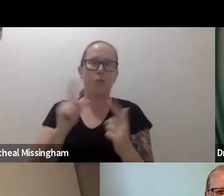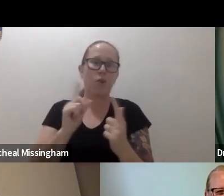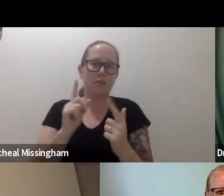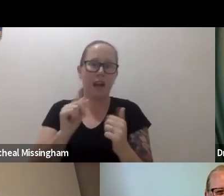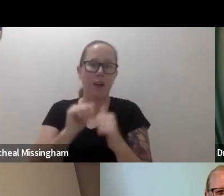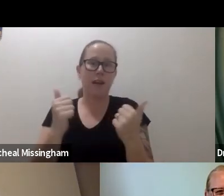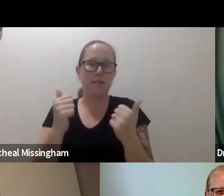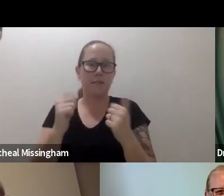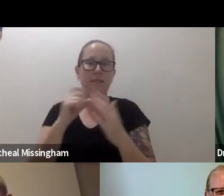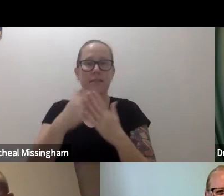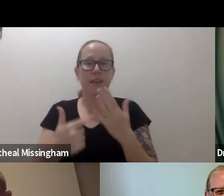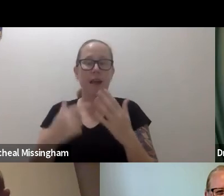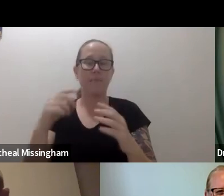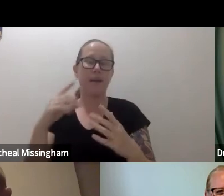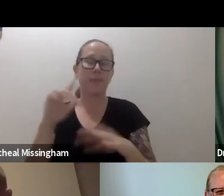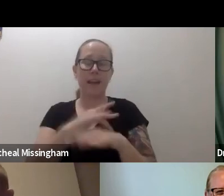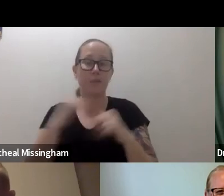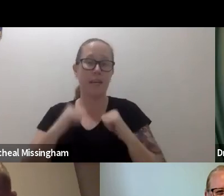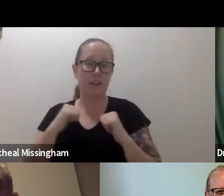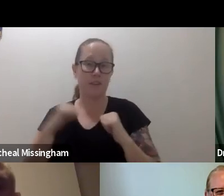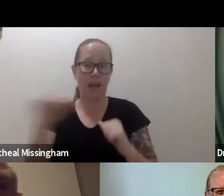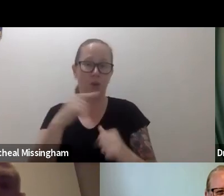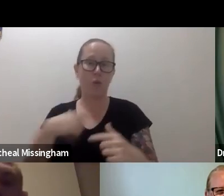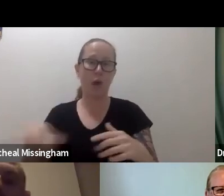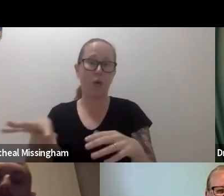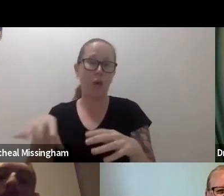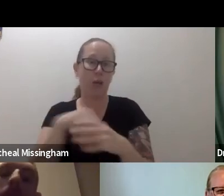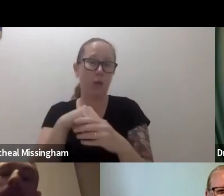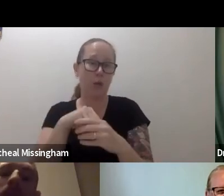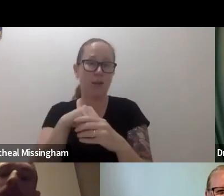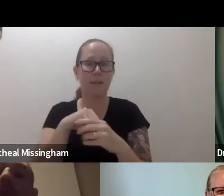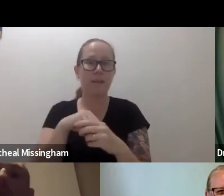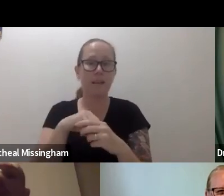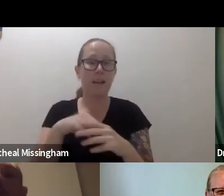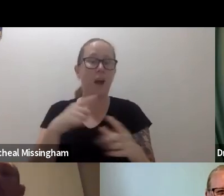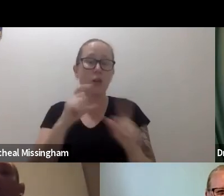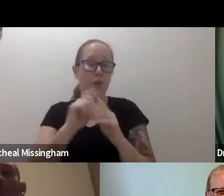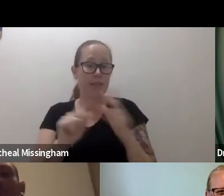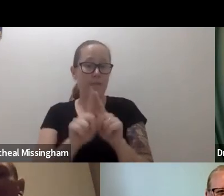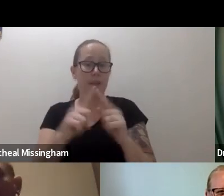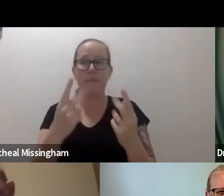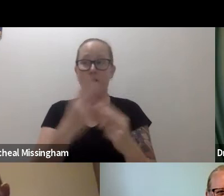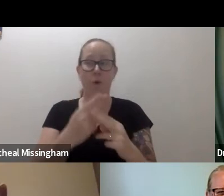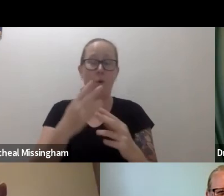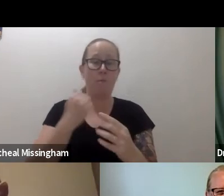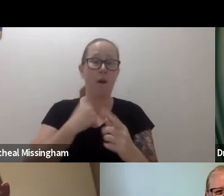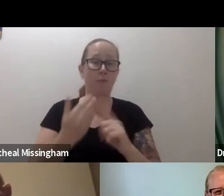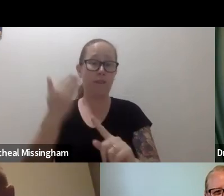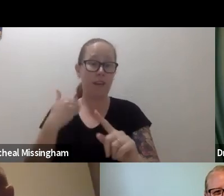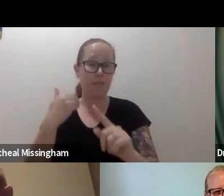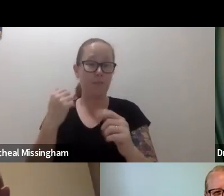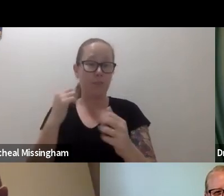that was a great data plastic that we all include. I do the same thing for